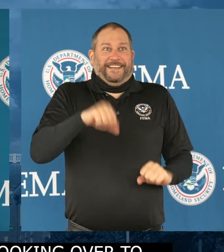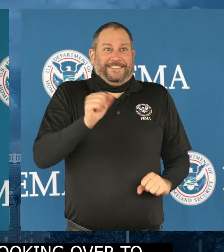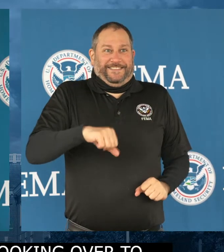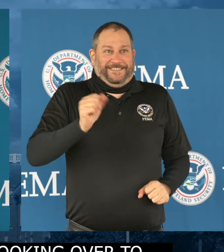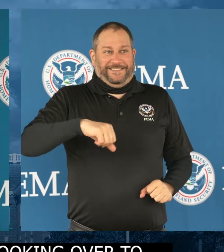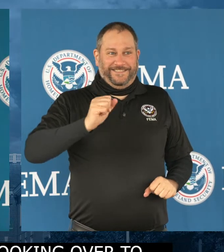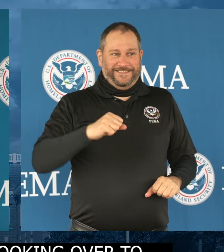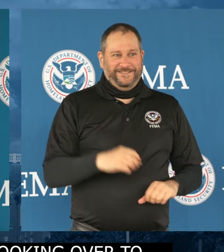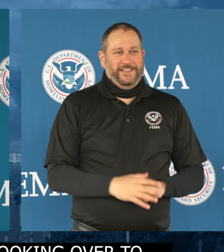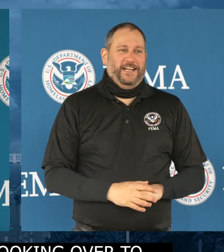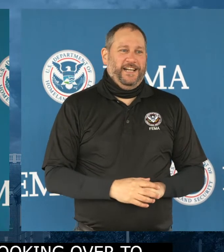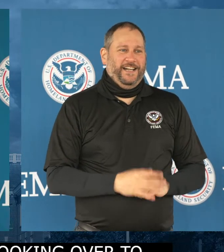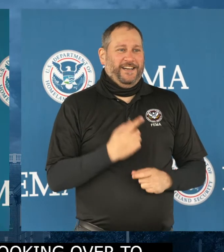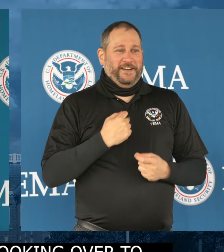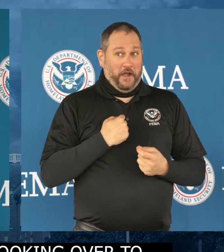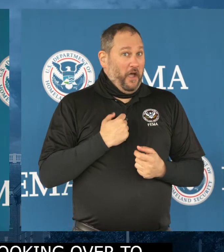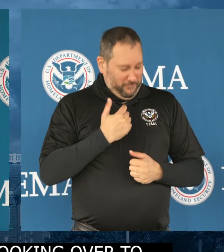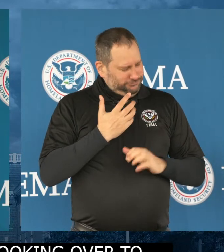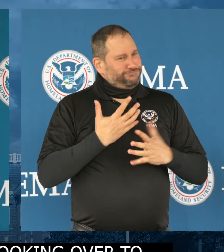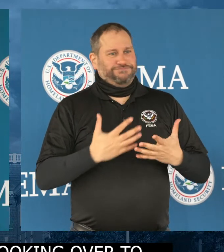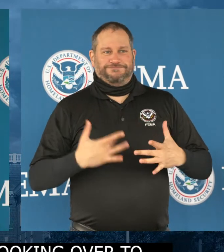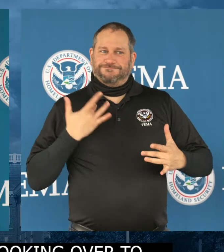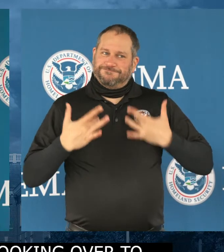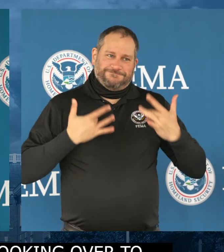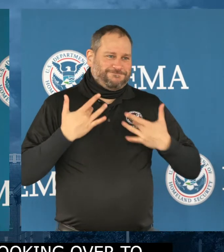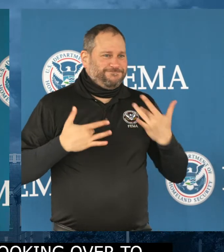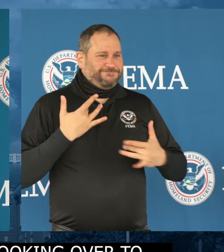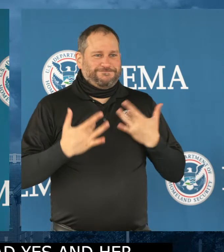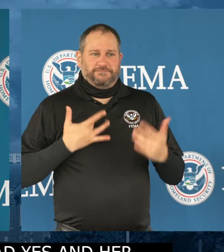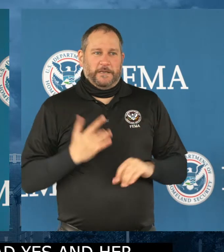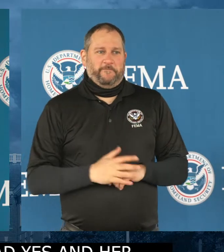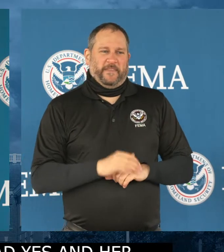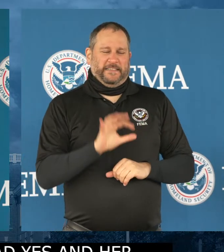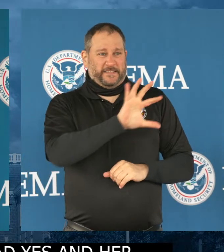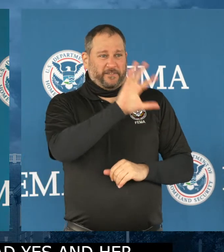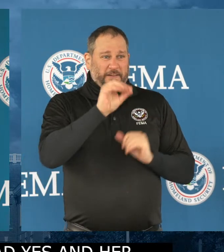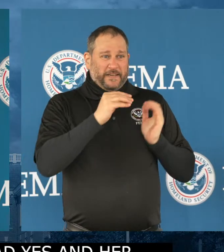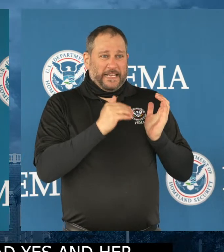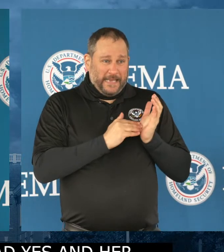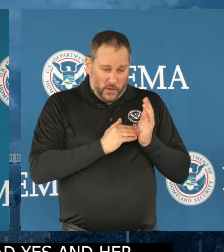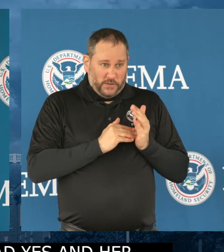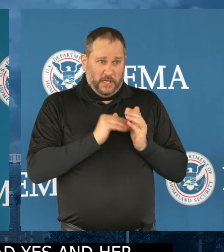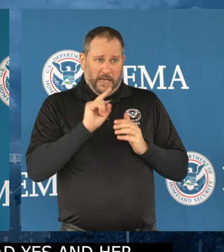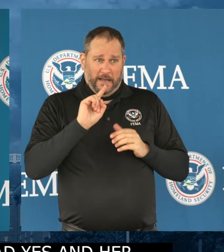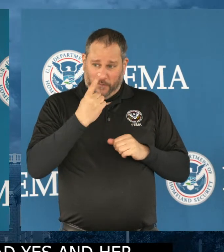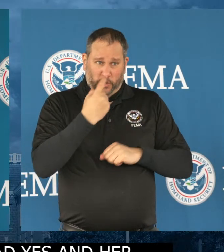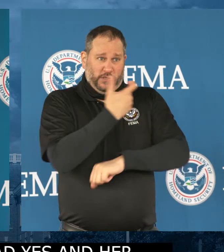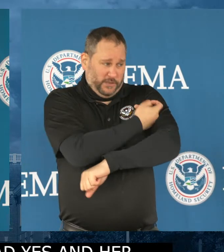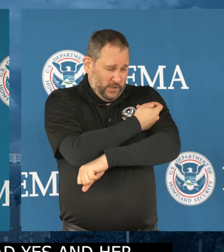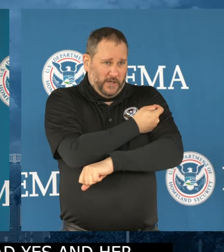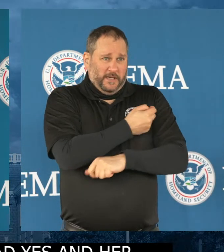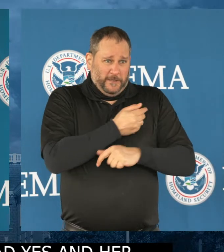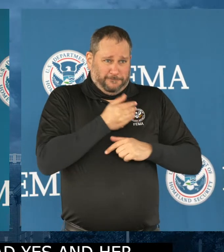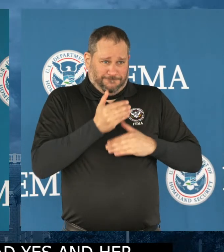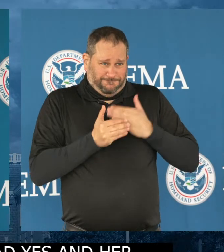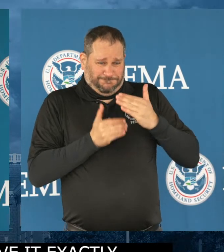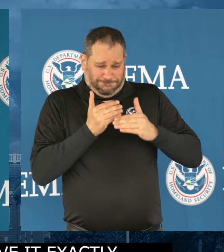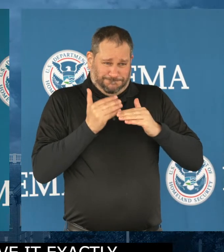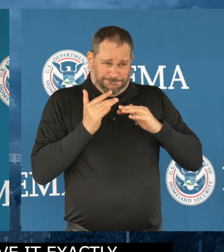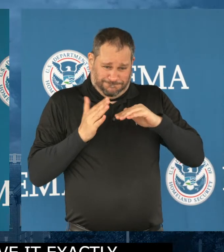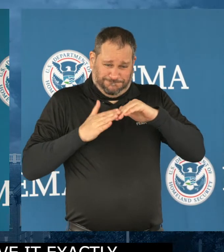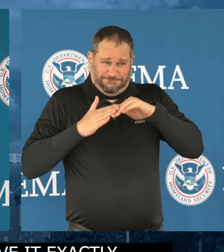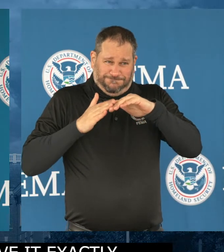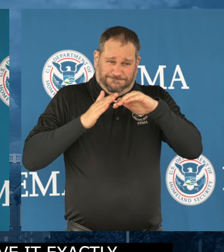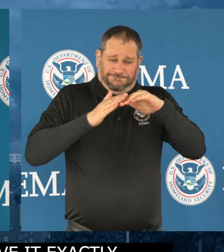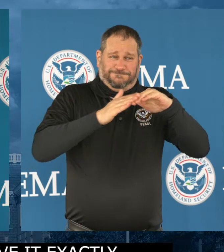exactly right. So that'll take us from 50,000 who've gotten their first and second dose up close